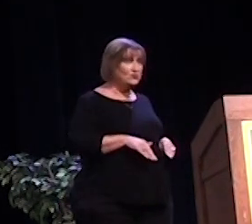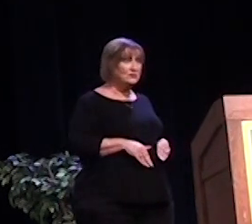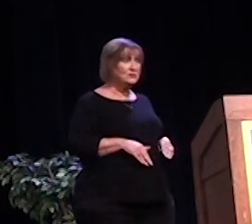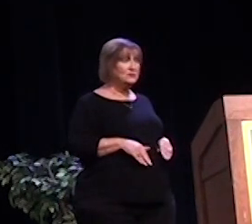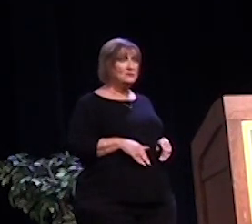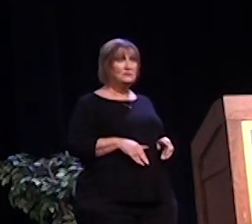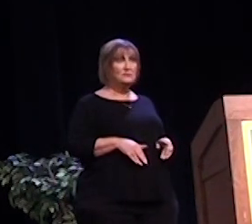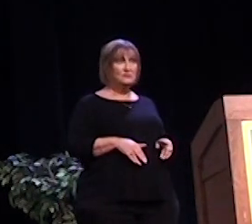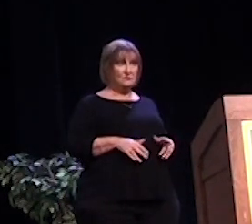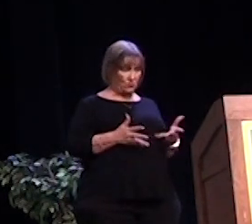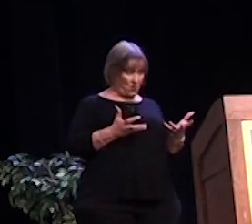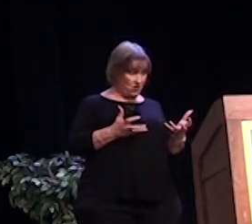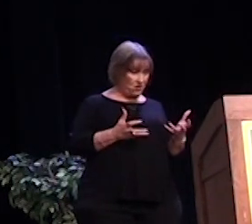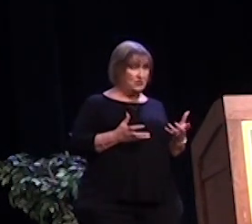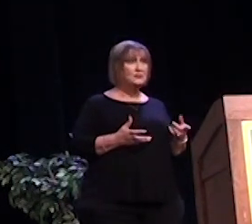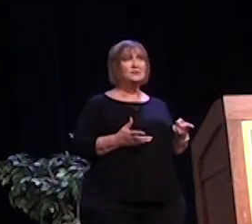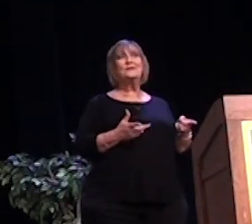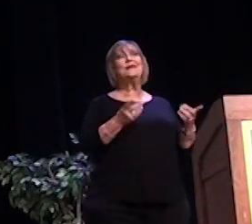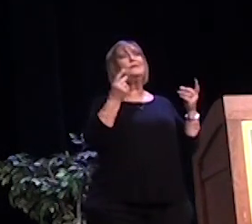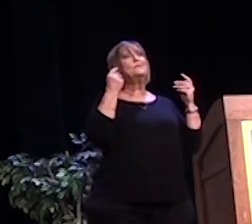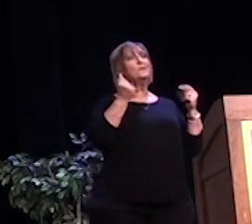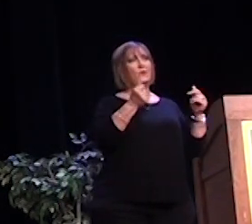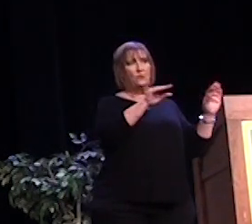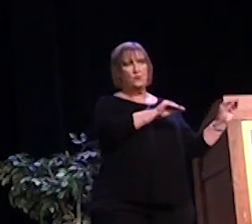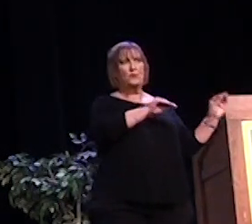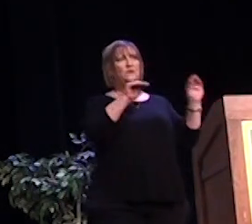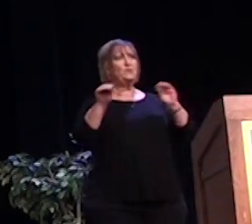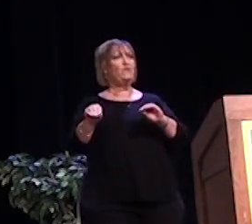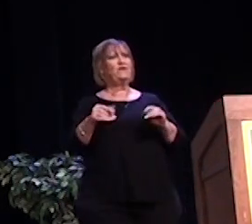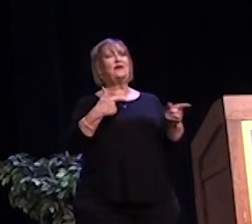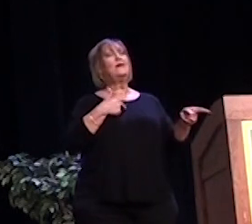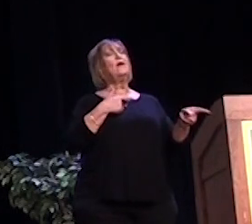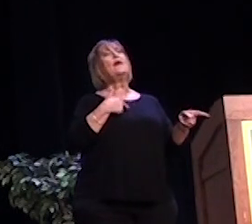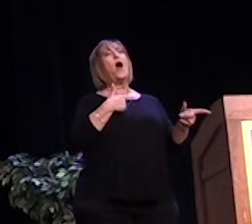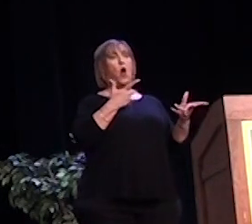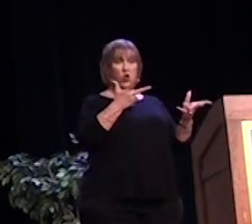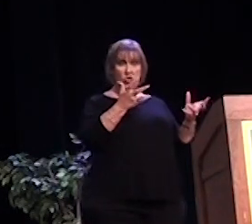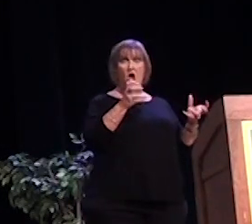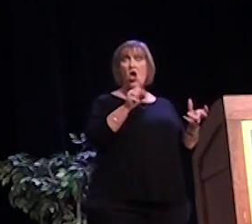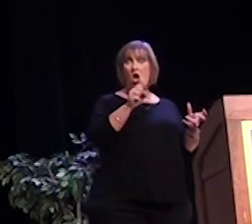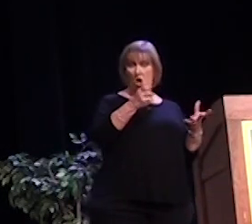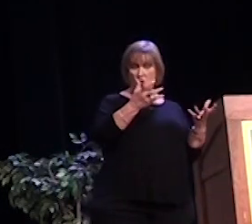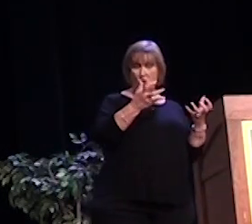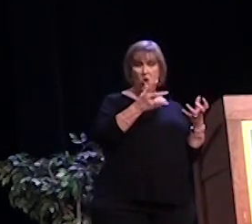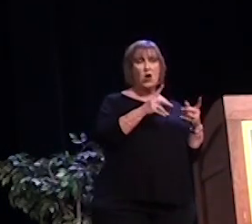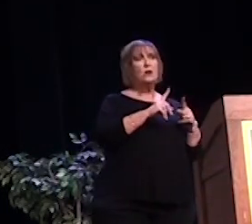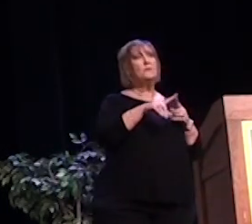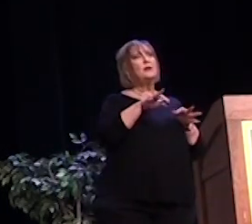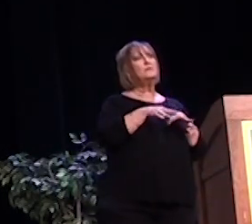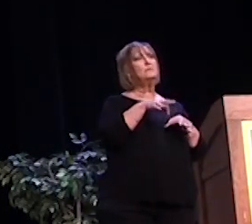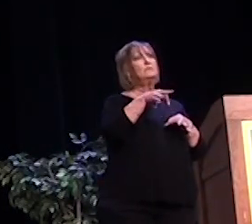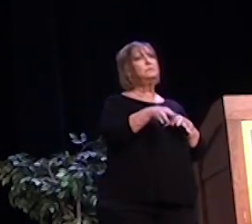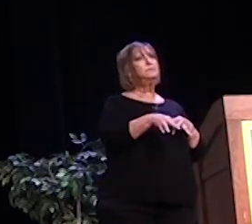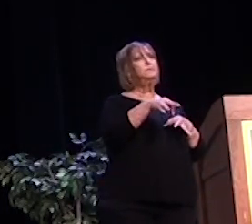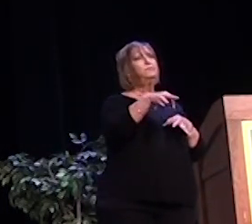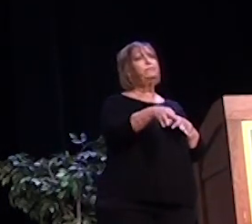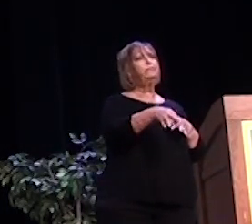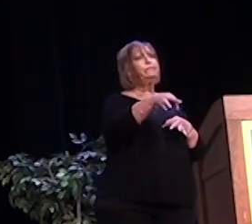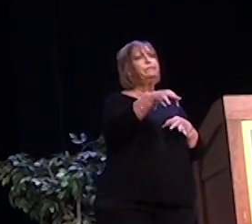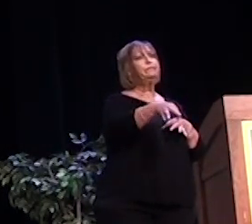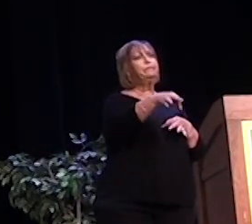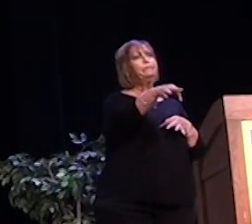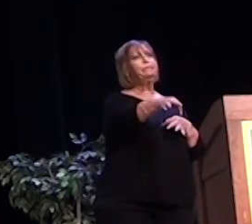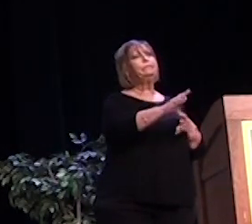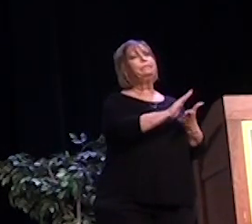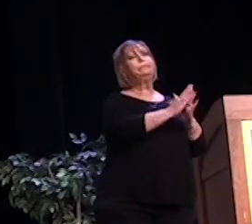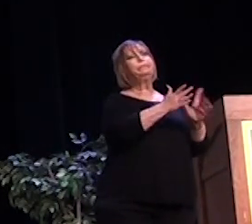in, right? Because we don't want to disappoint you. So that's our criteria. Thank you